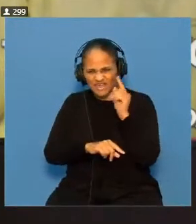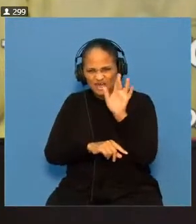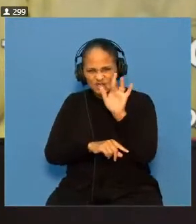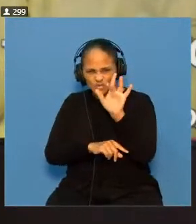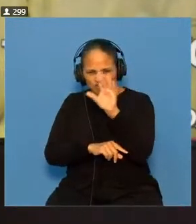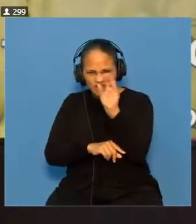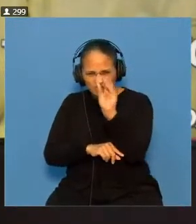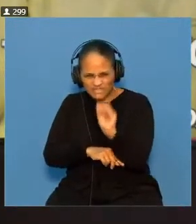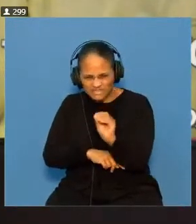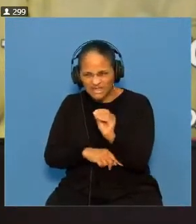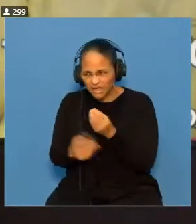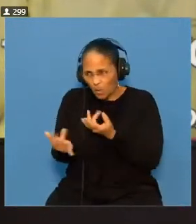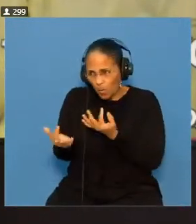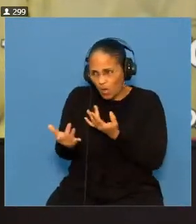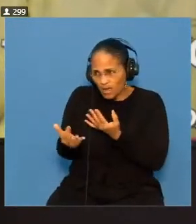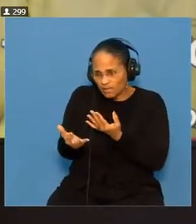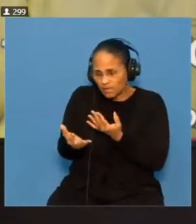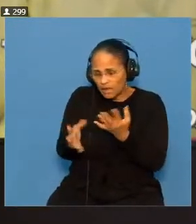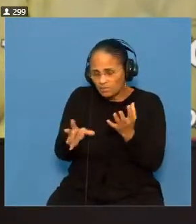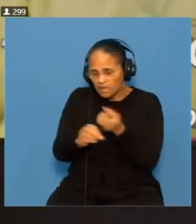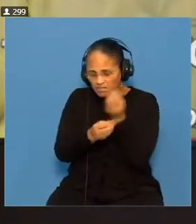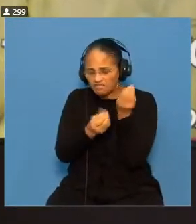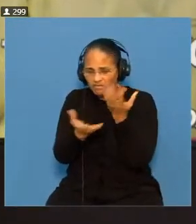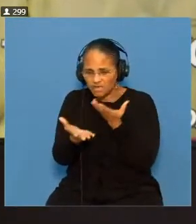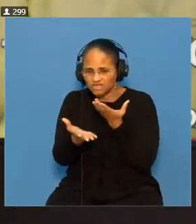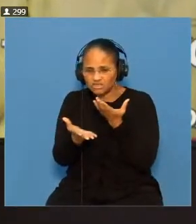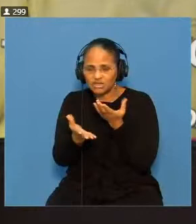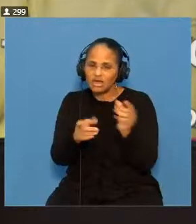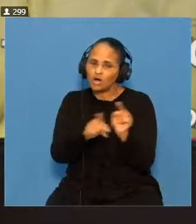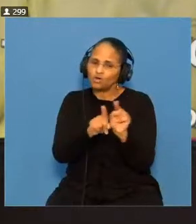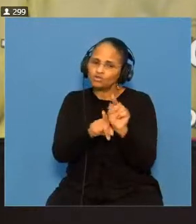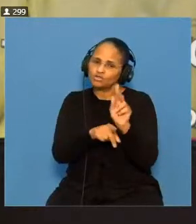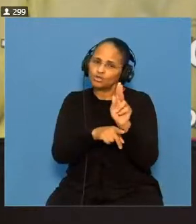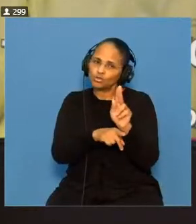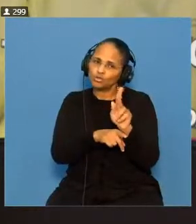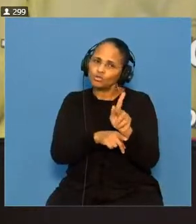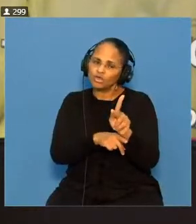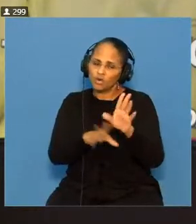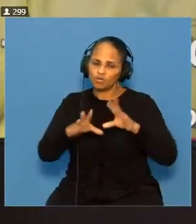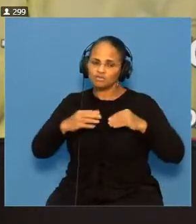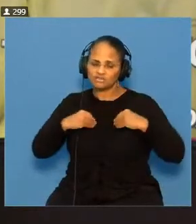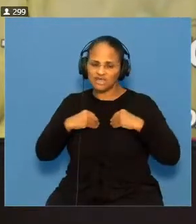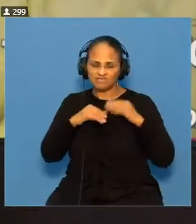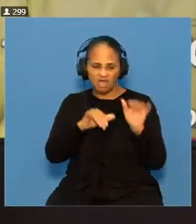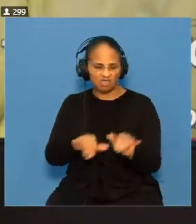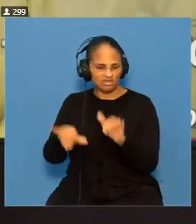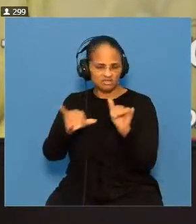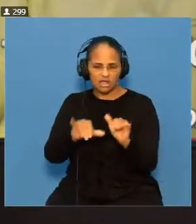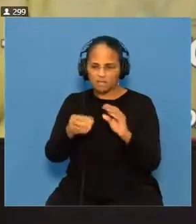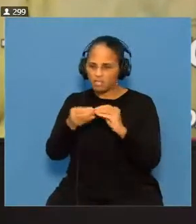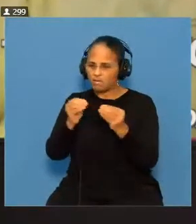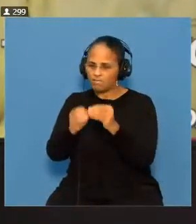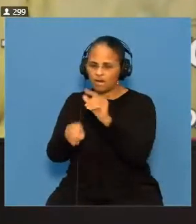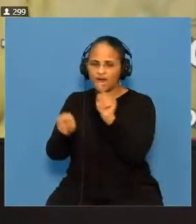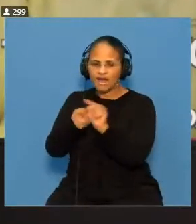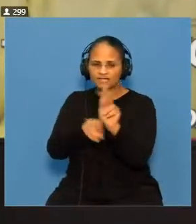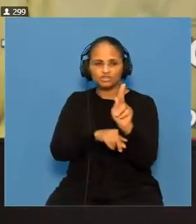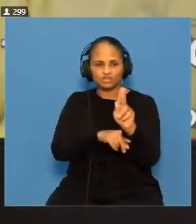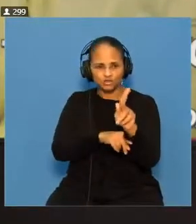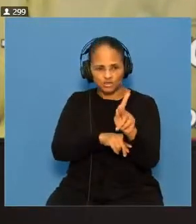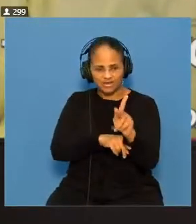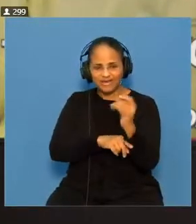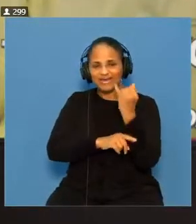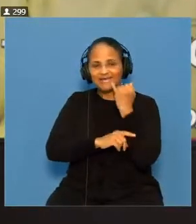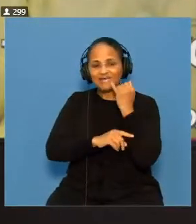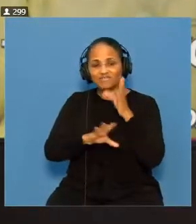by and I'll get that information for you. And likewise, through the United Kingdom, we will receive the same proportion that the United Kingdom receives. So if they